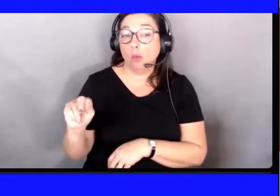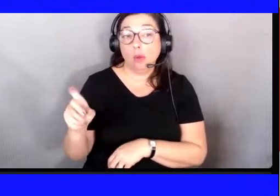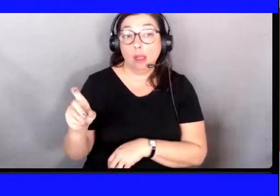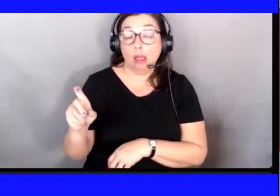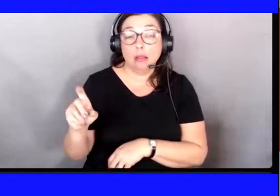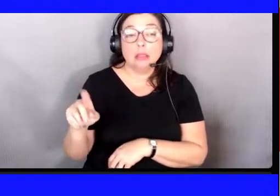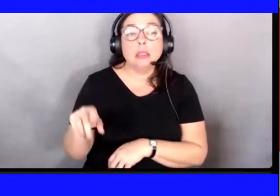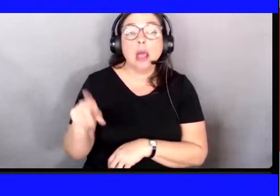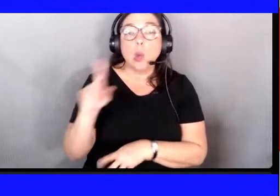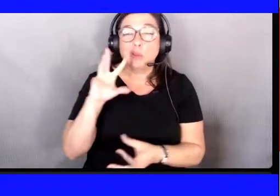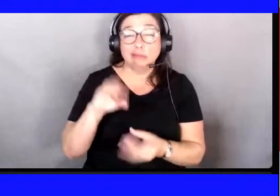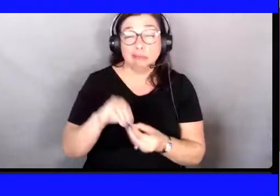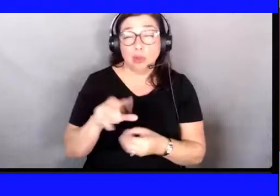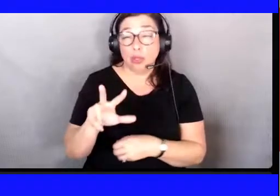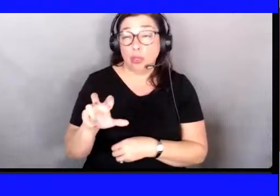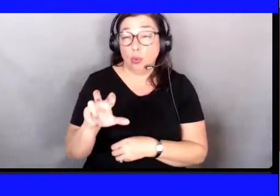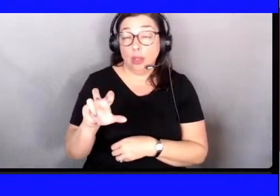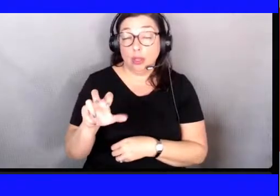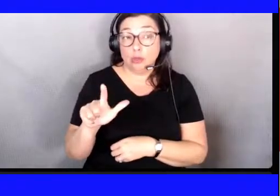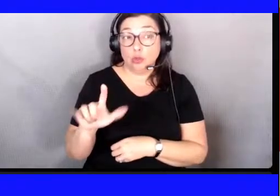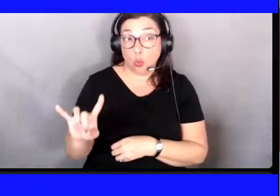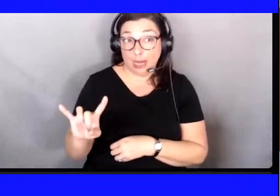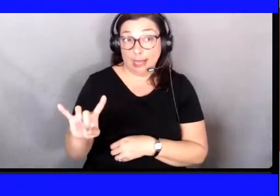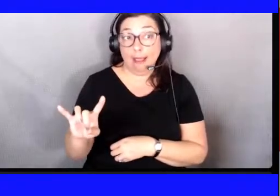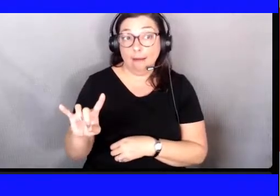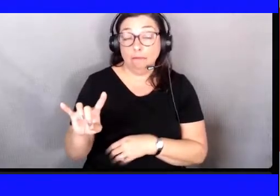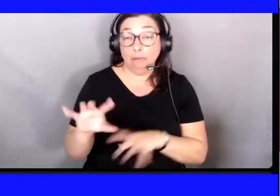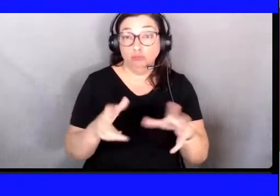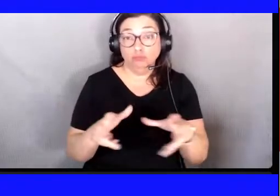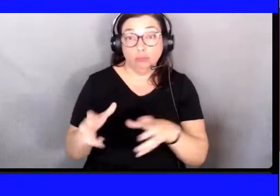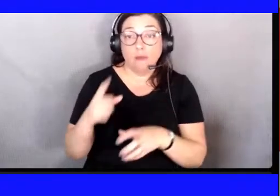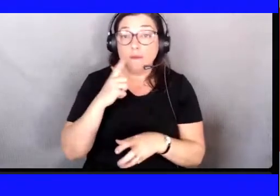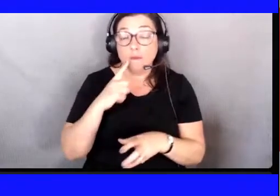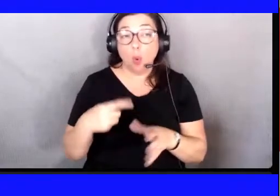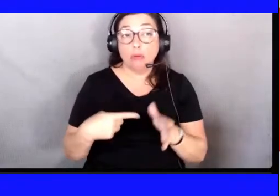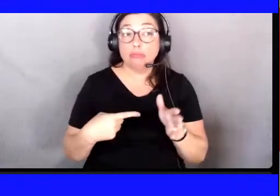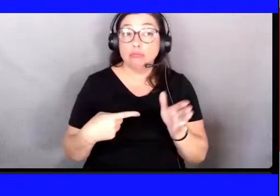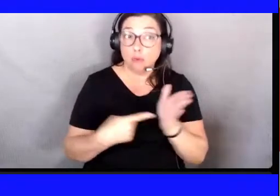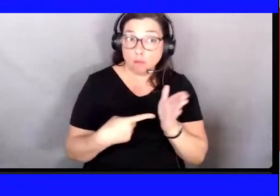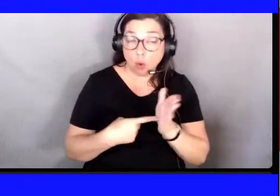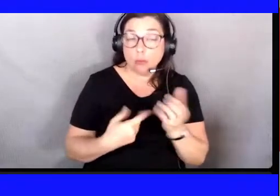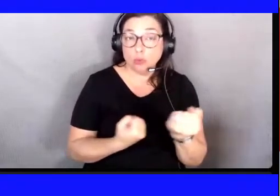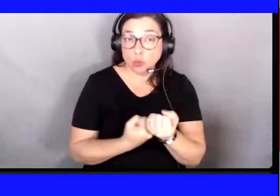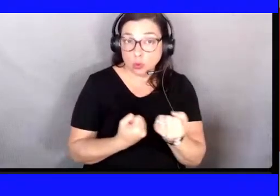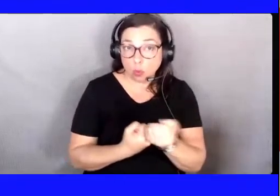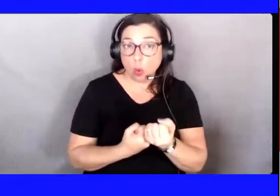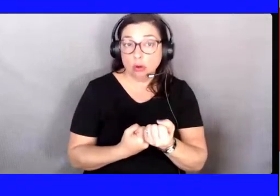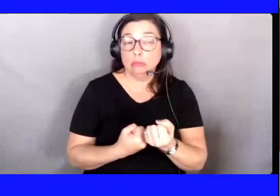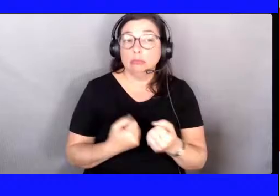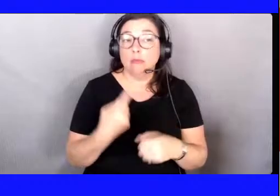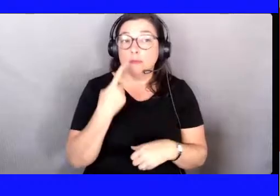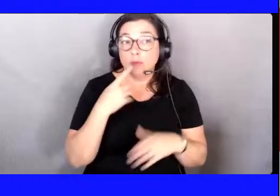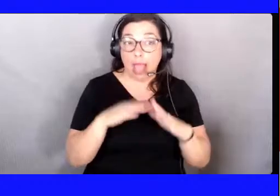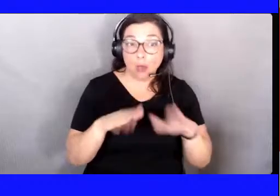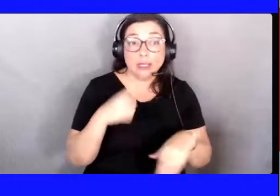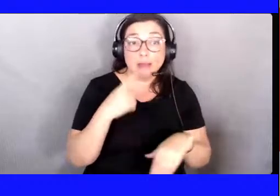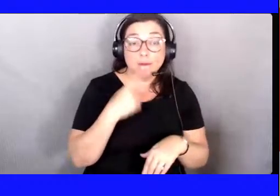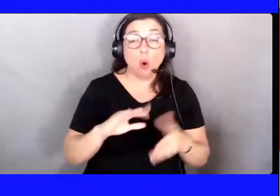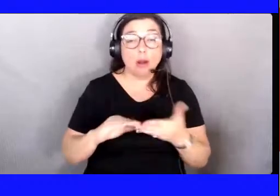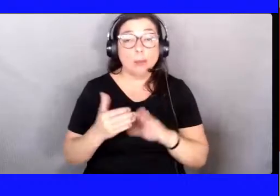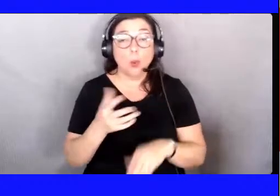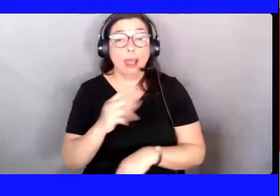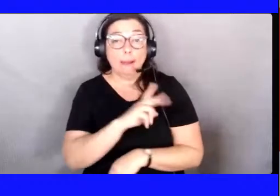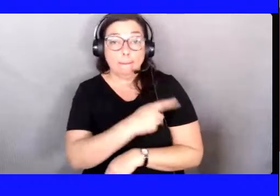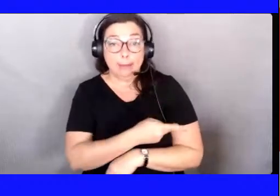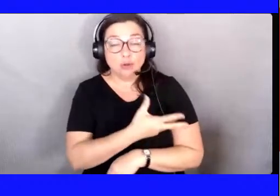approximately 328 units of affordable and supportive residential housing for both the community and patients, as well